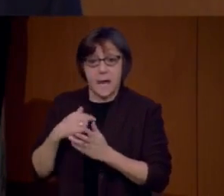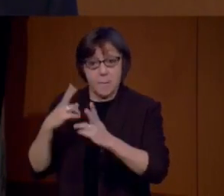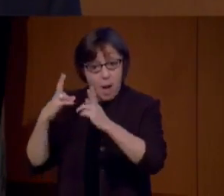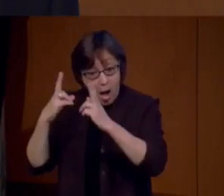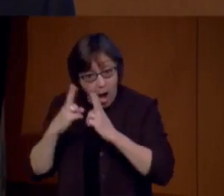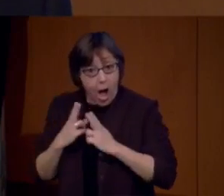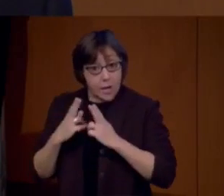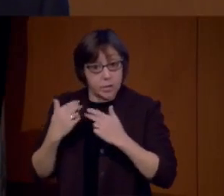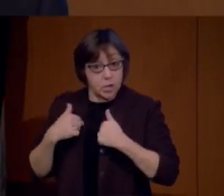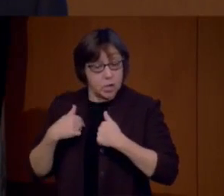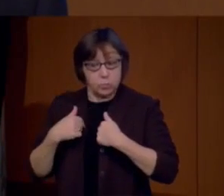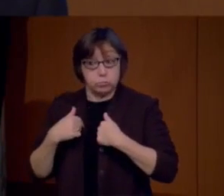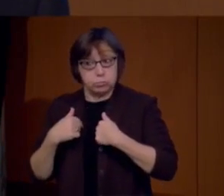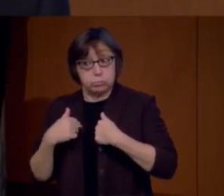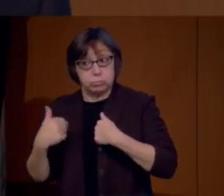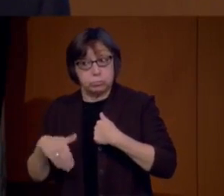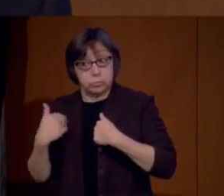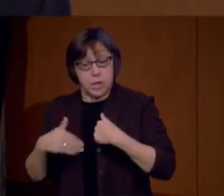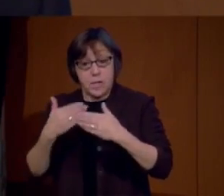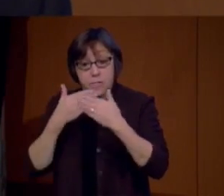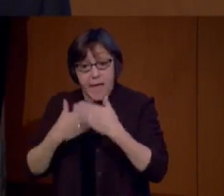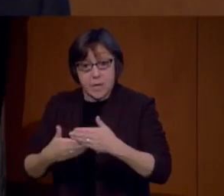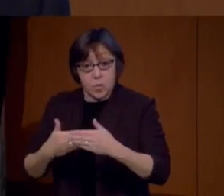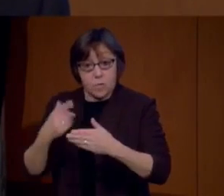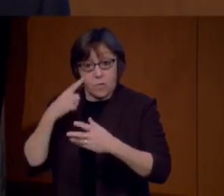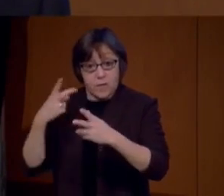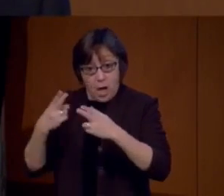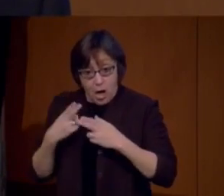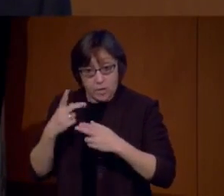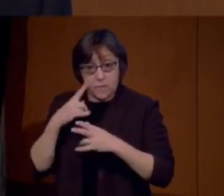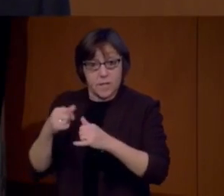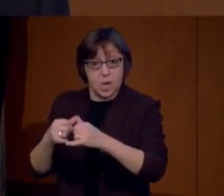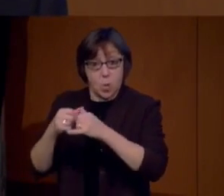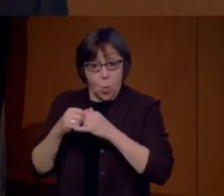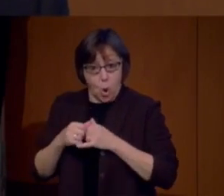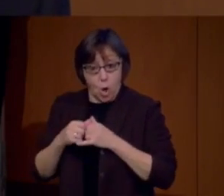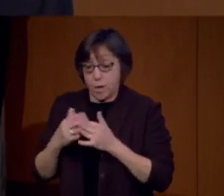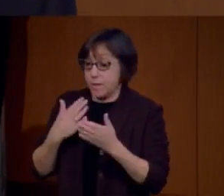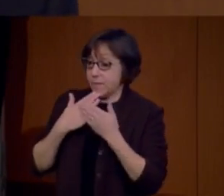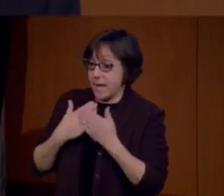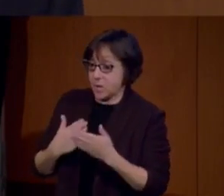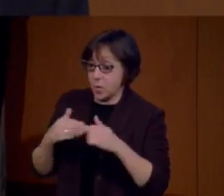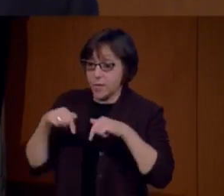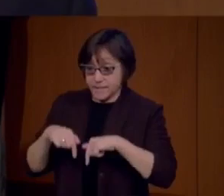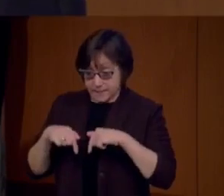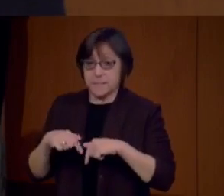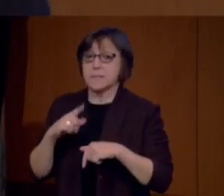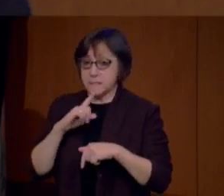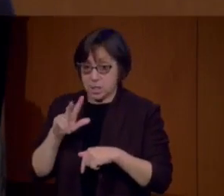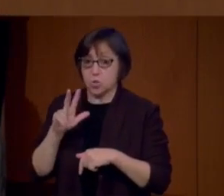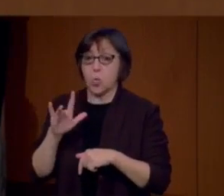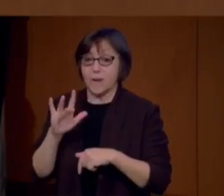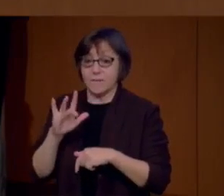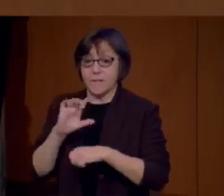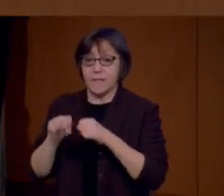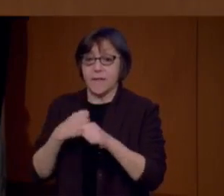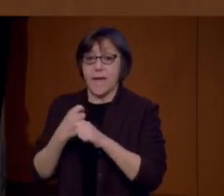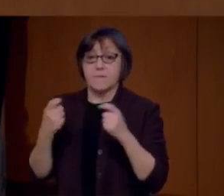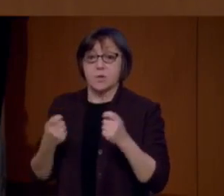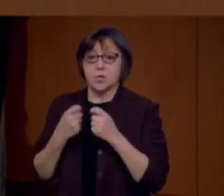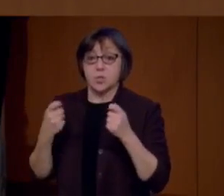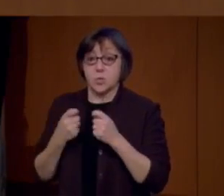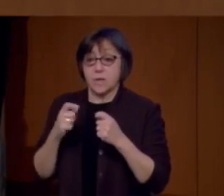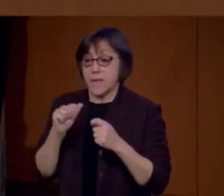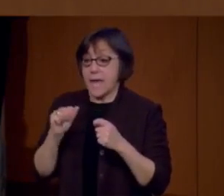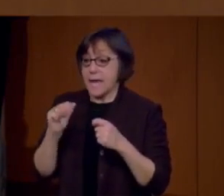first Inclusion Summit. I thank you for this great honor and this award. This is the 25th anniversary of the Americans